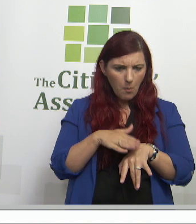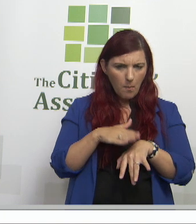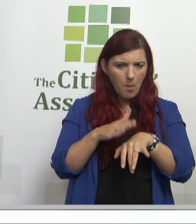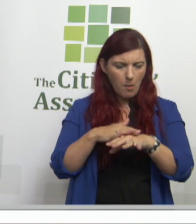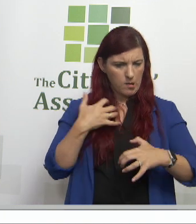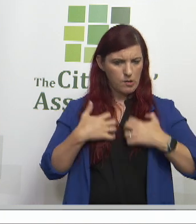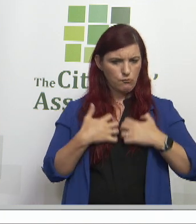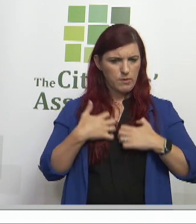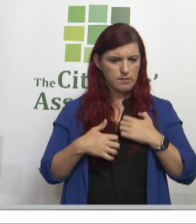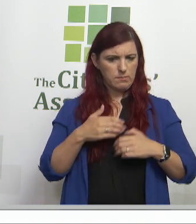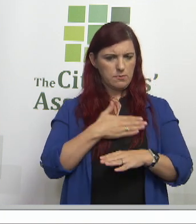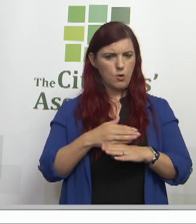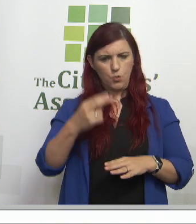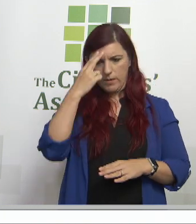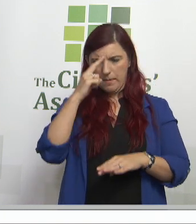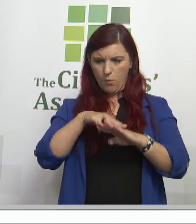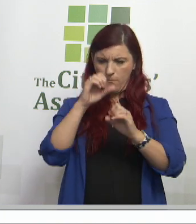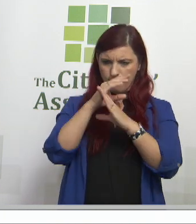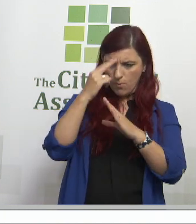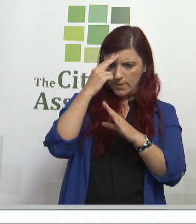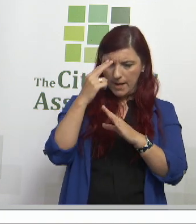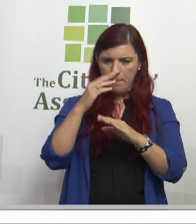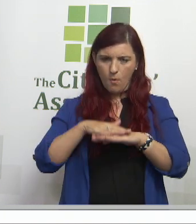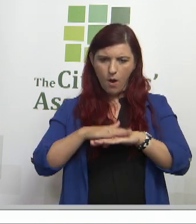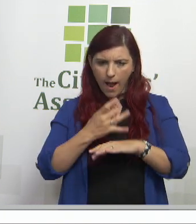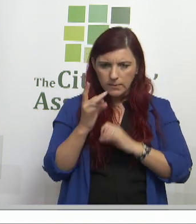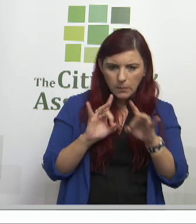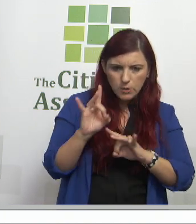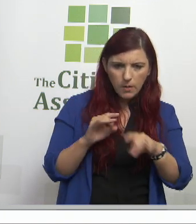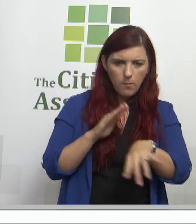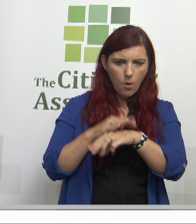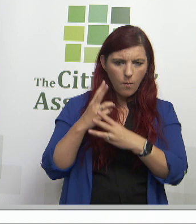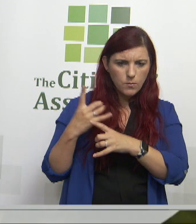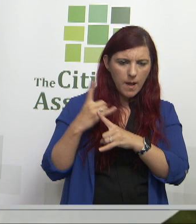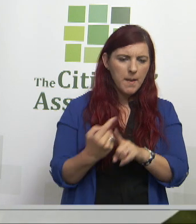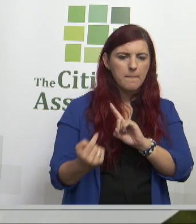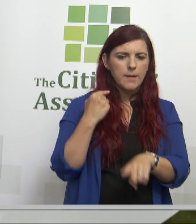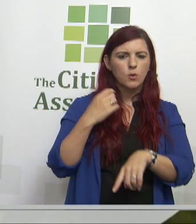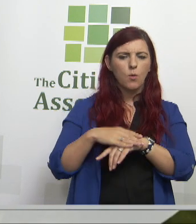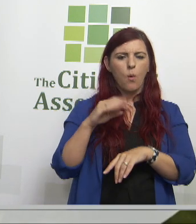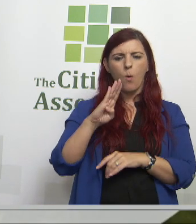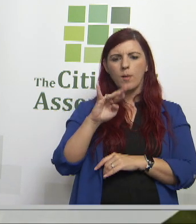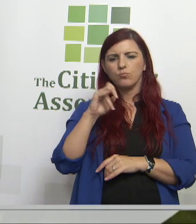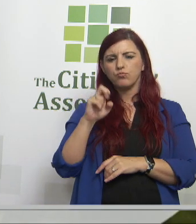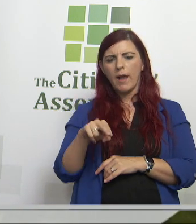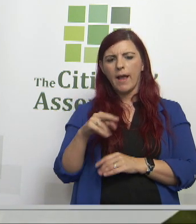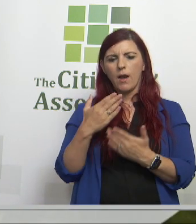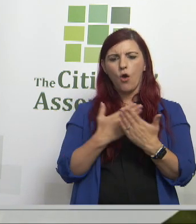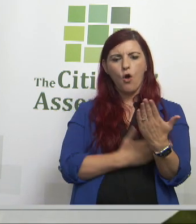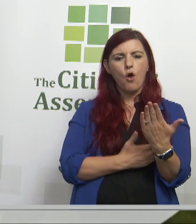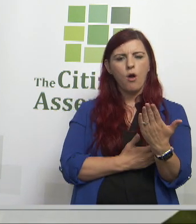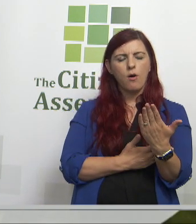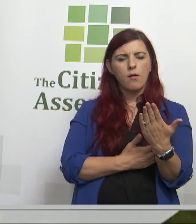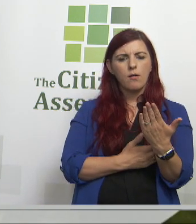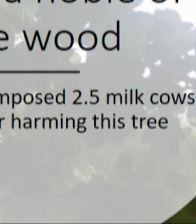interest. They're starting to understand more. We're starting to go back to that Brehon Law understanding that we are